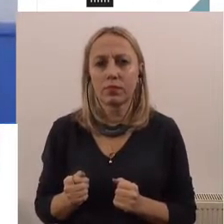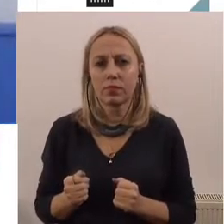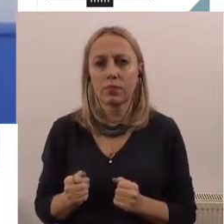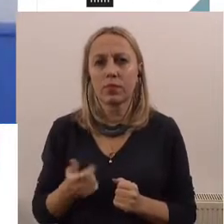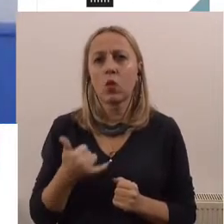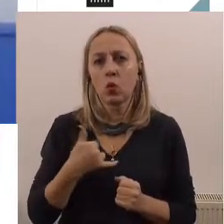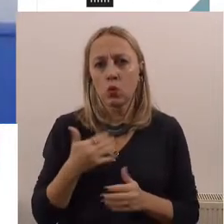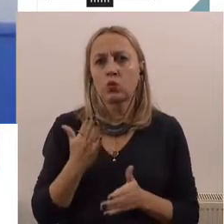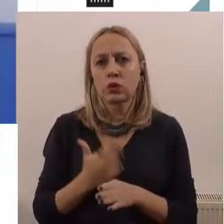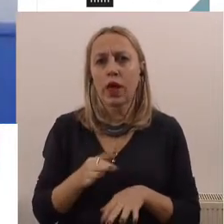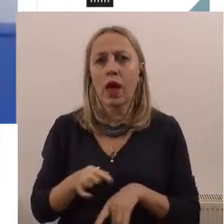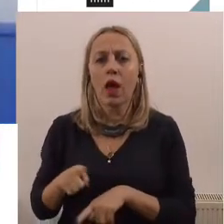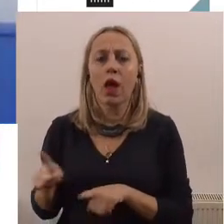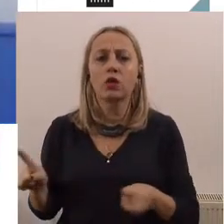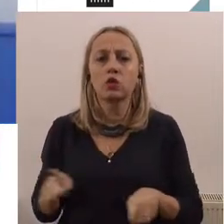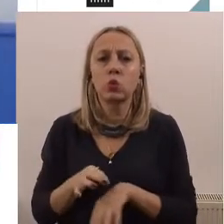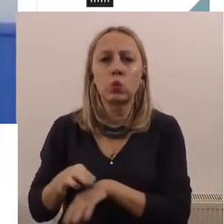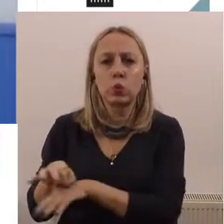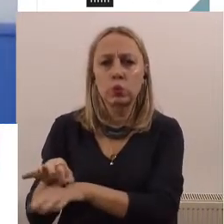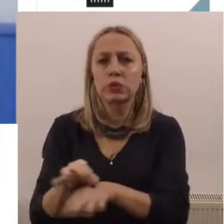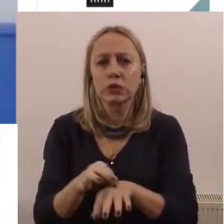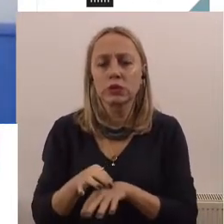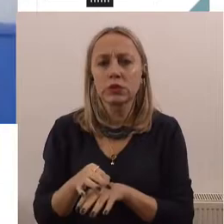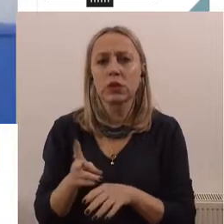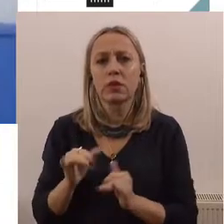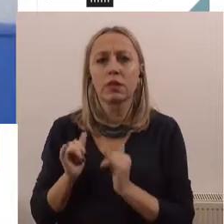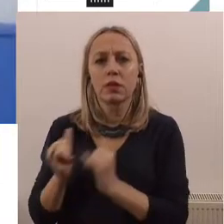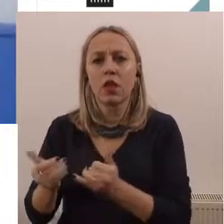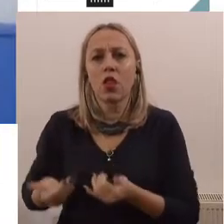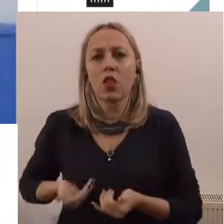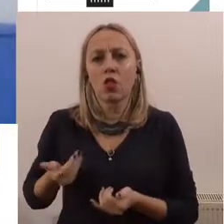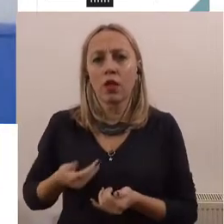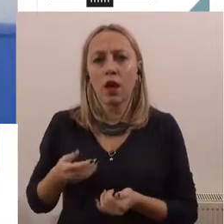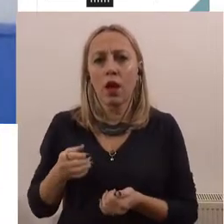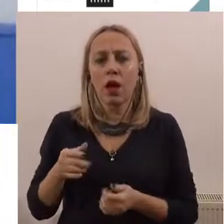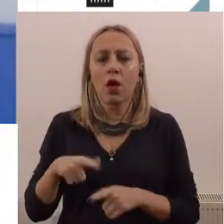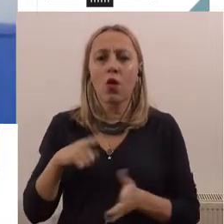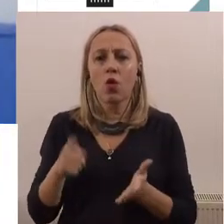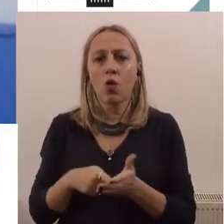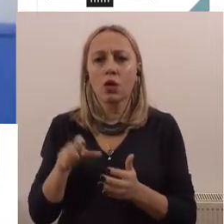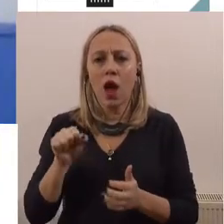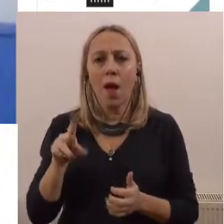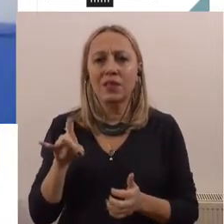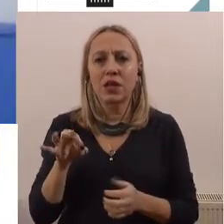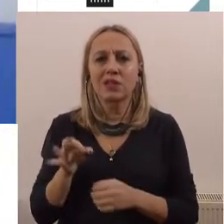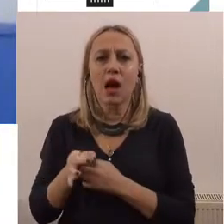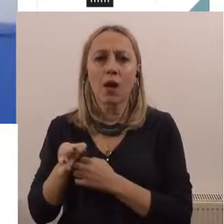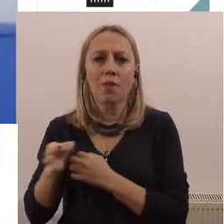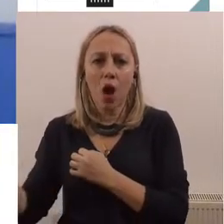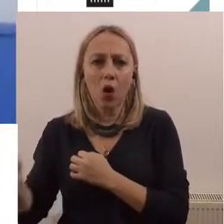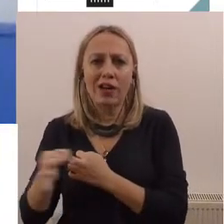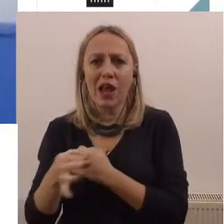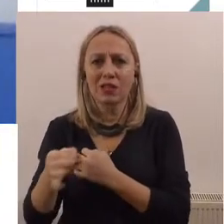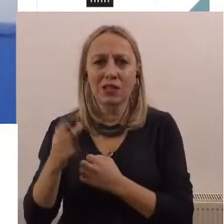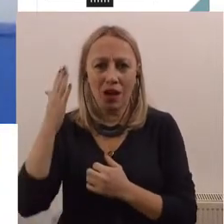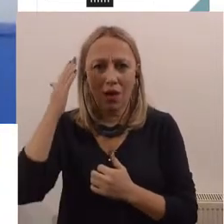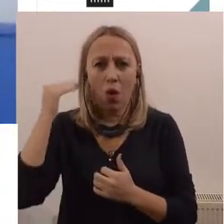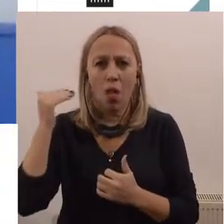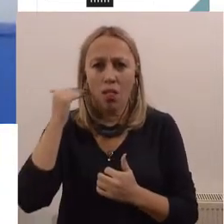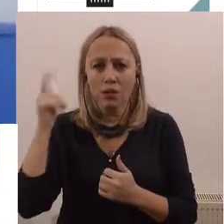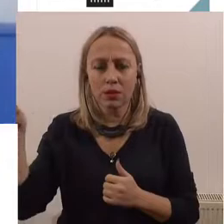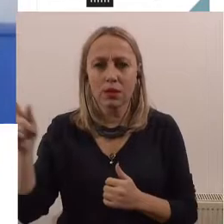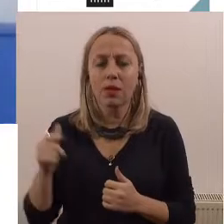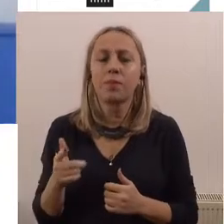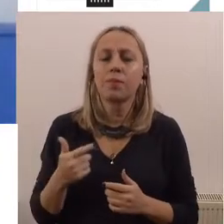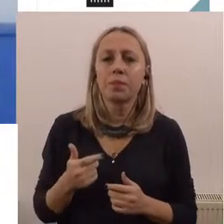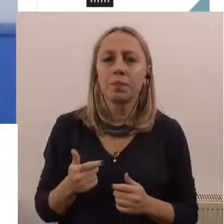But we also have tours for people who live in Amsterdam in a neighborhood and who feel lonely and who